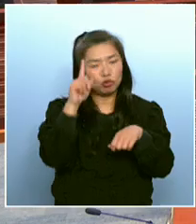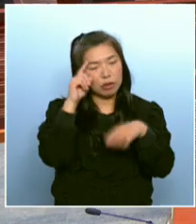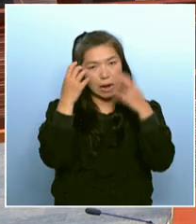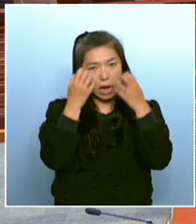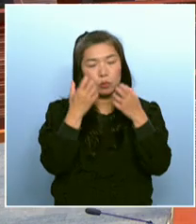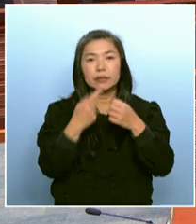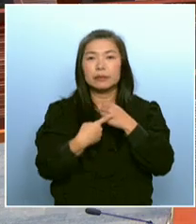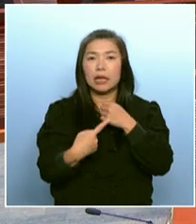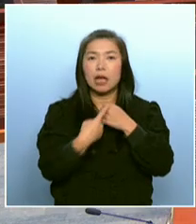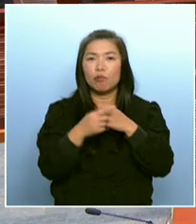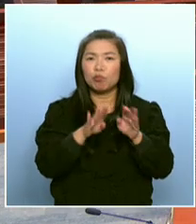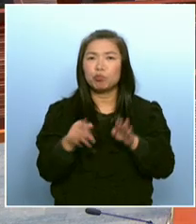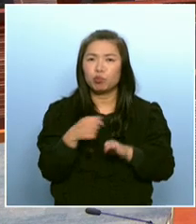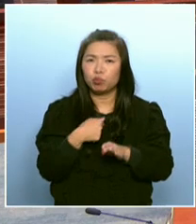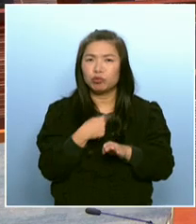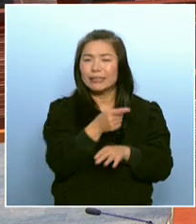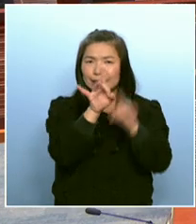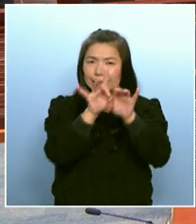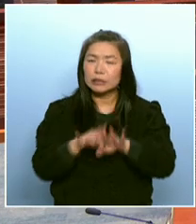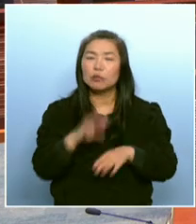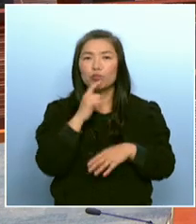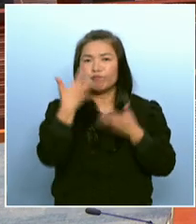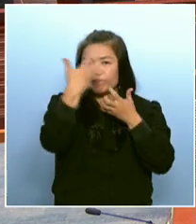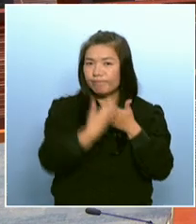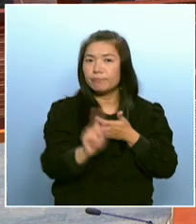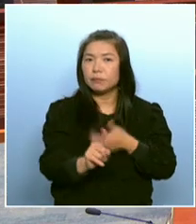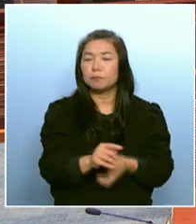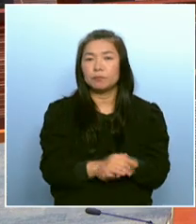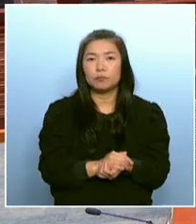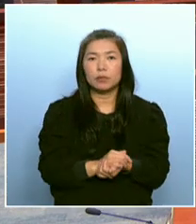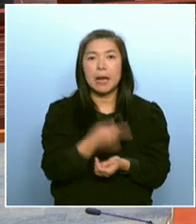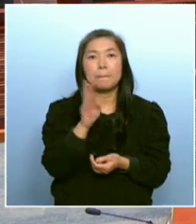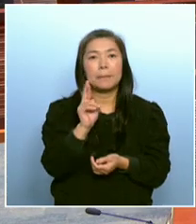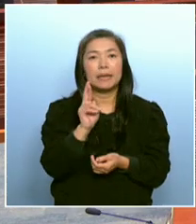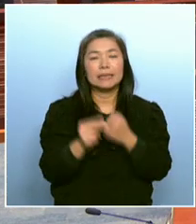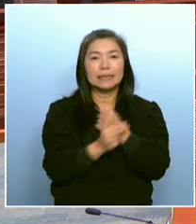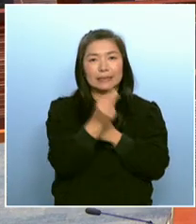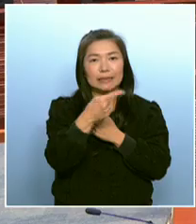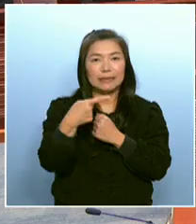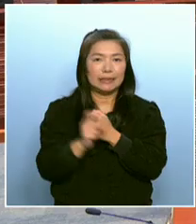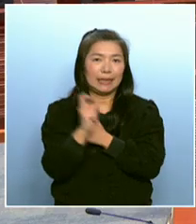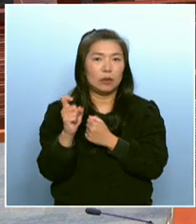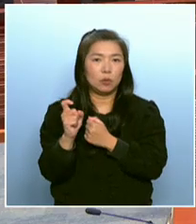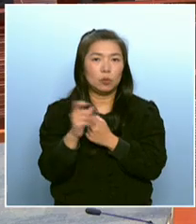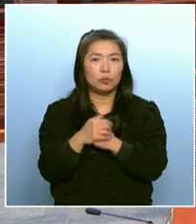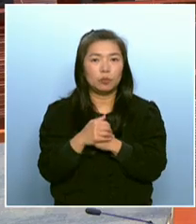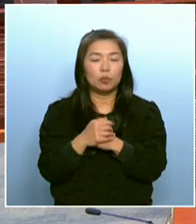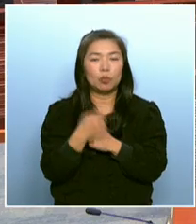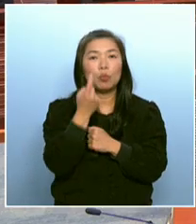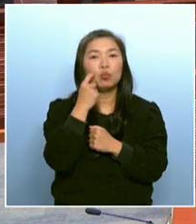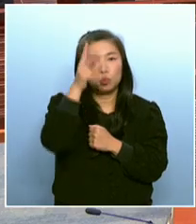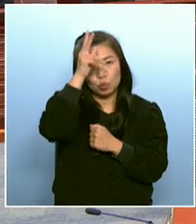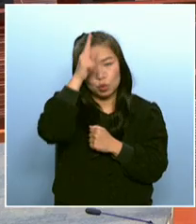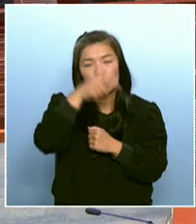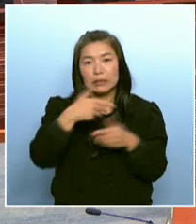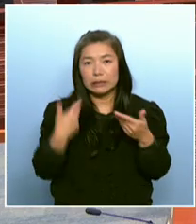3 questions. First, on the service demand as well as resource allocation. I see that paragraphs 7 to 9 of the